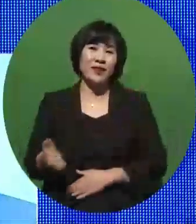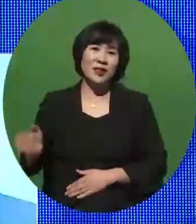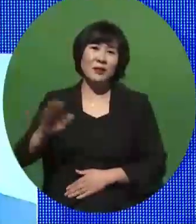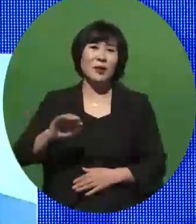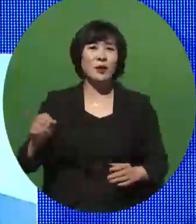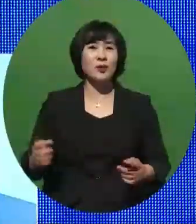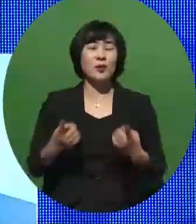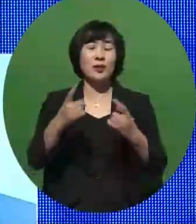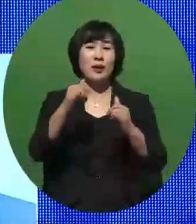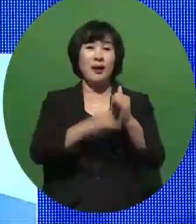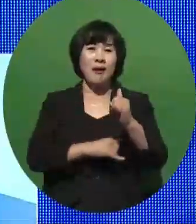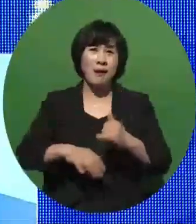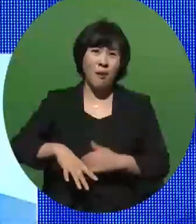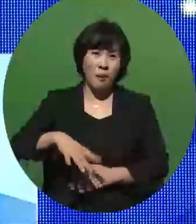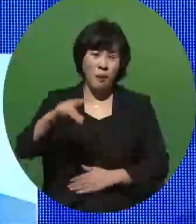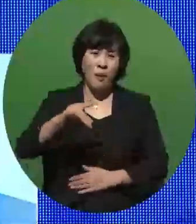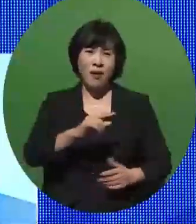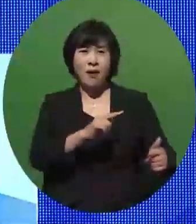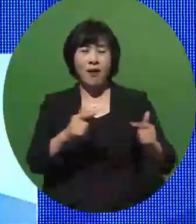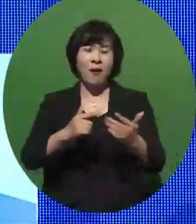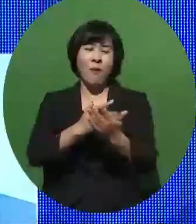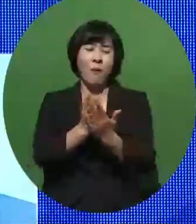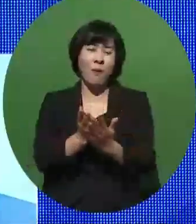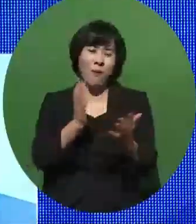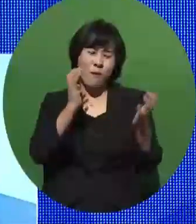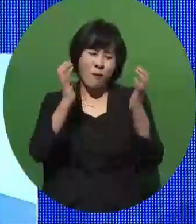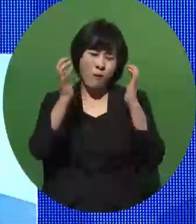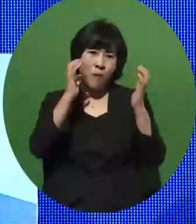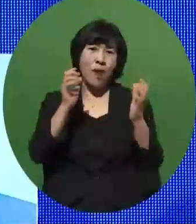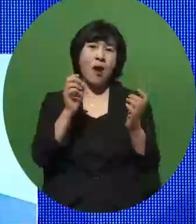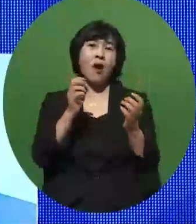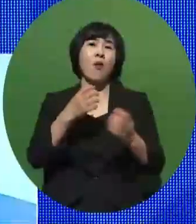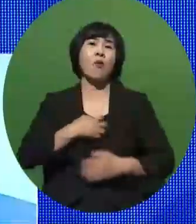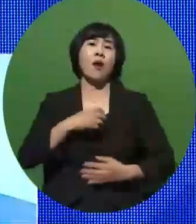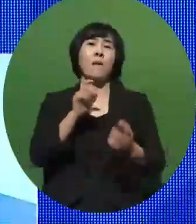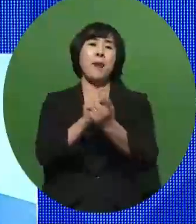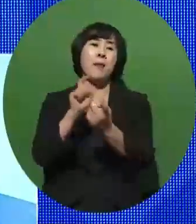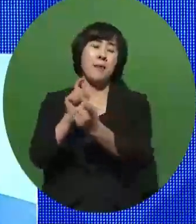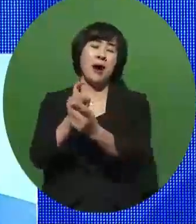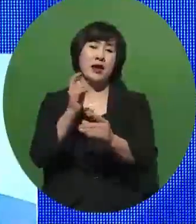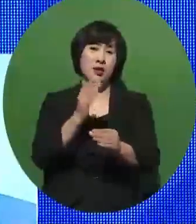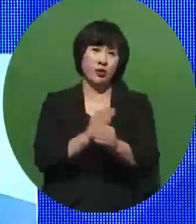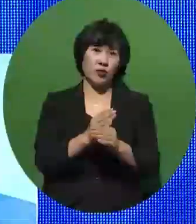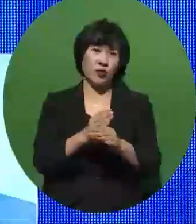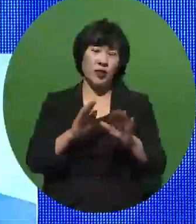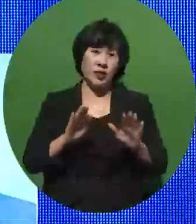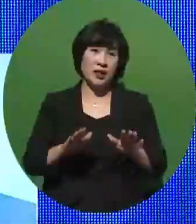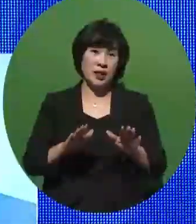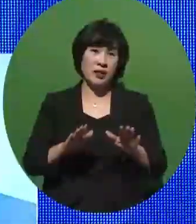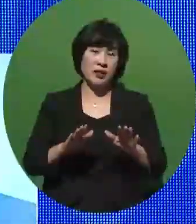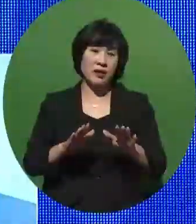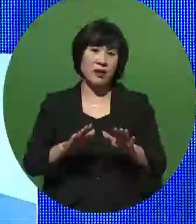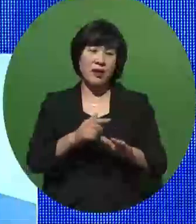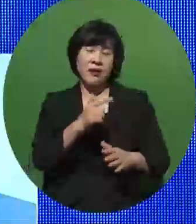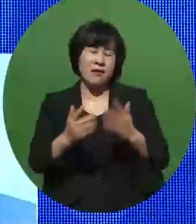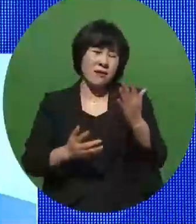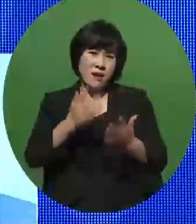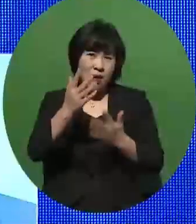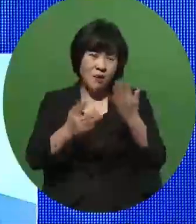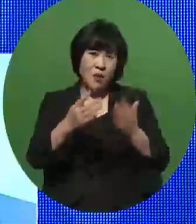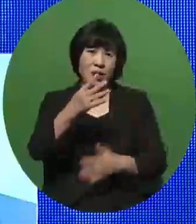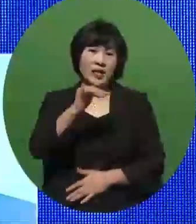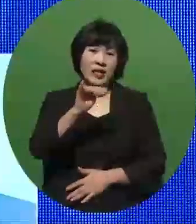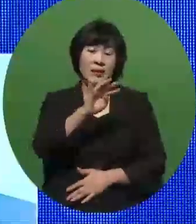advanced civilization in history, but at the same time, we are facing a complex crisis in